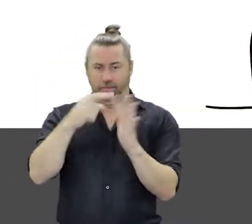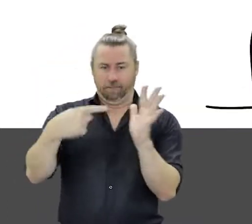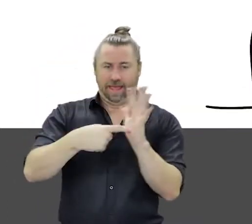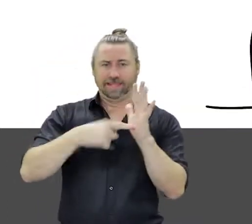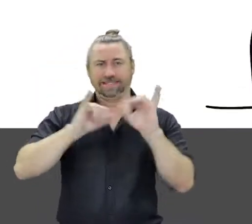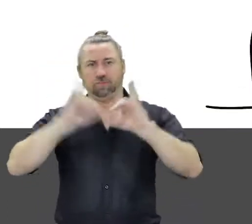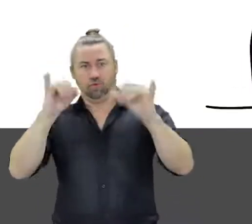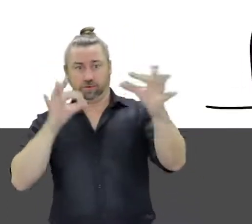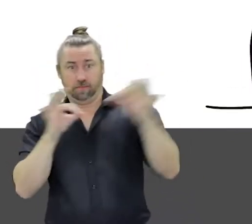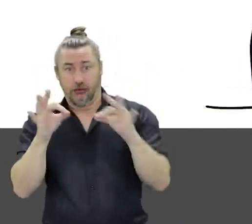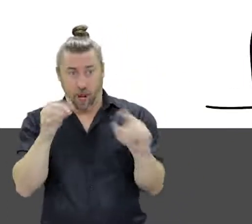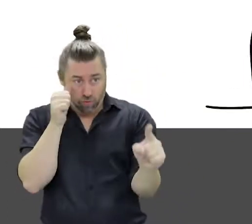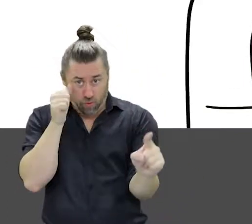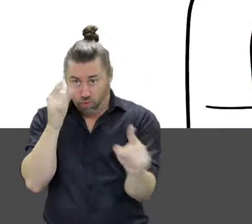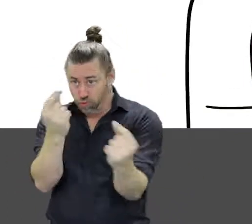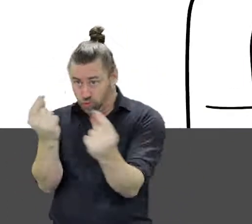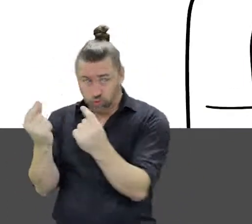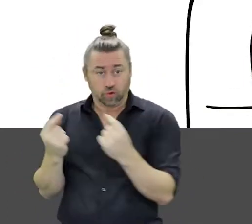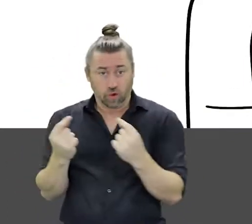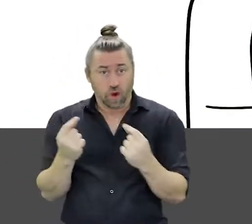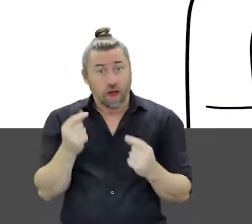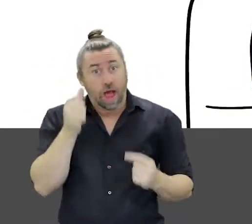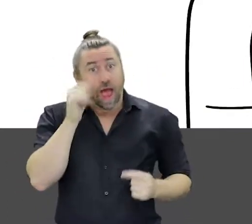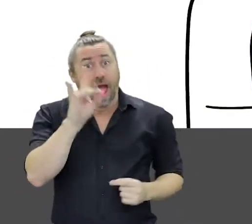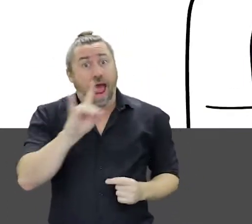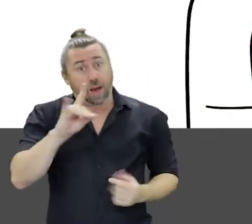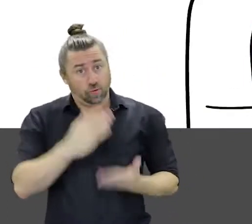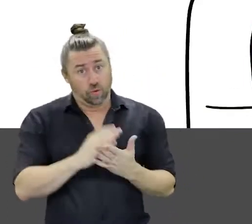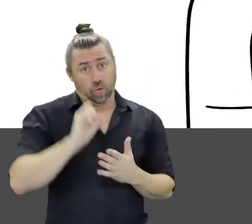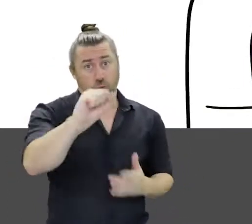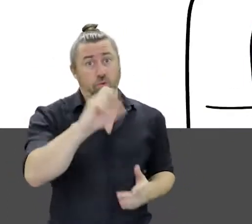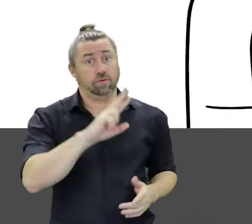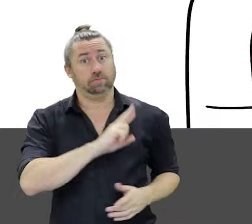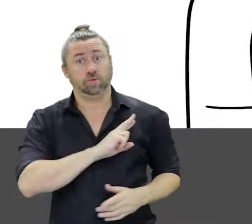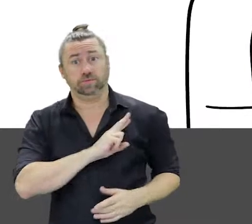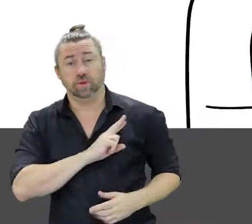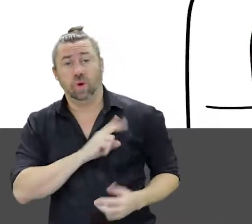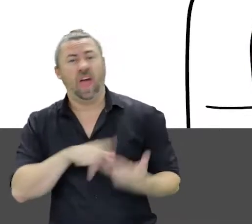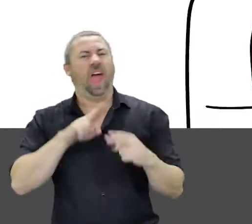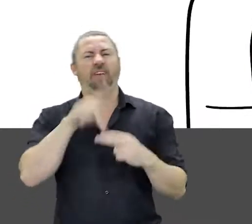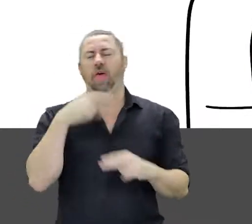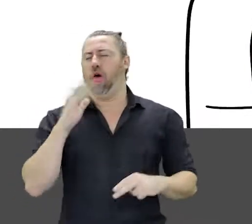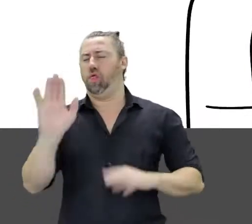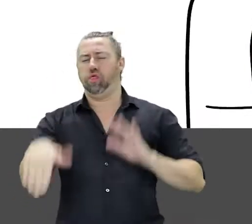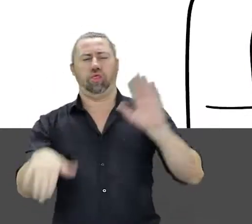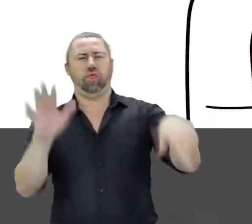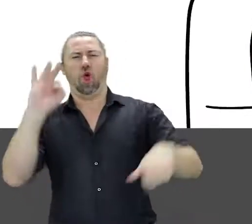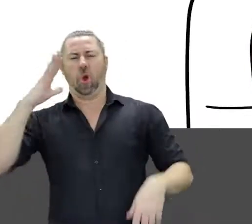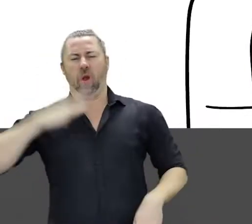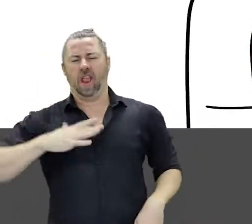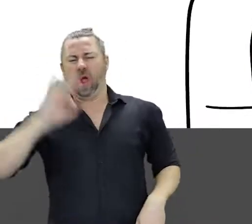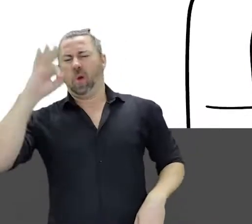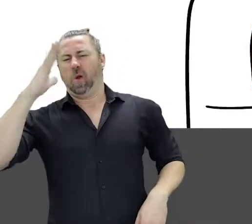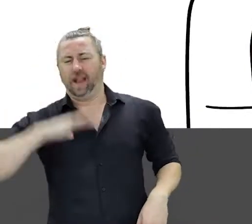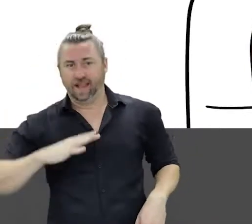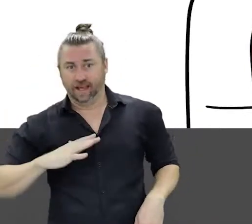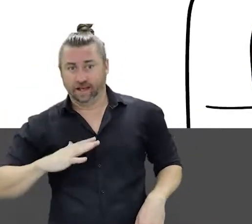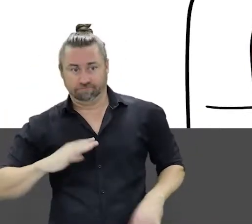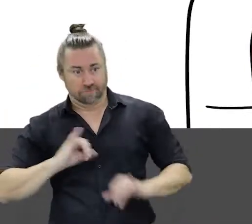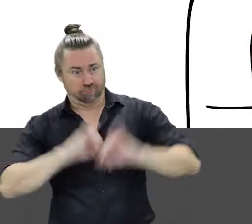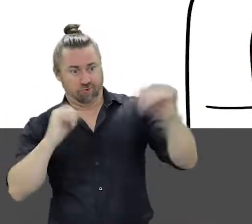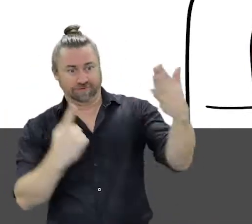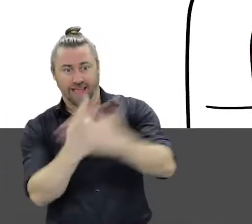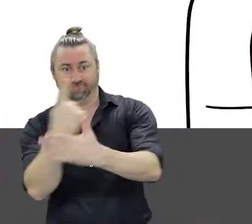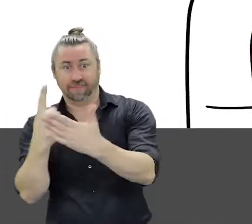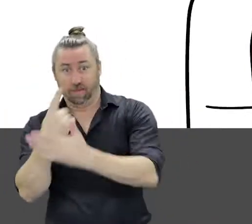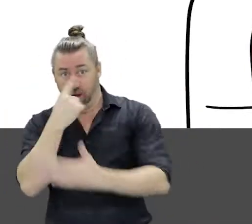Remember, your animals are your responsibility. Failing to plan ahead for your animal's safety during an emergency puts lives at